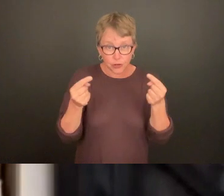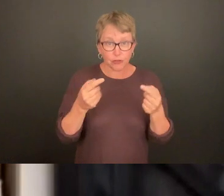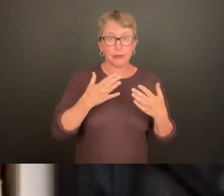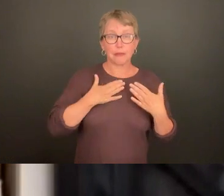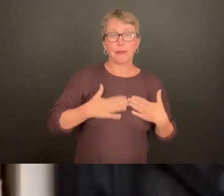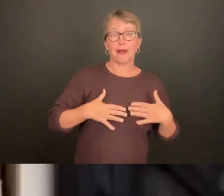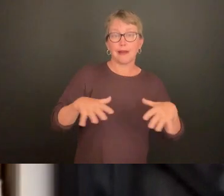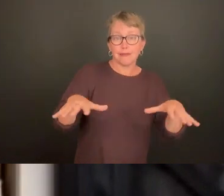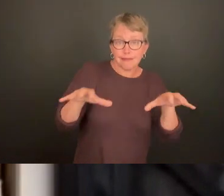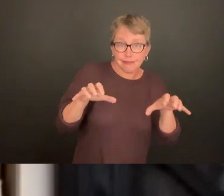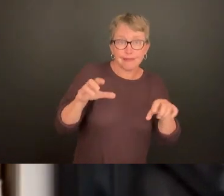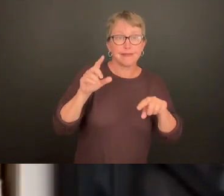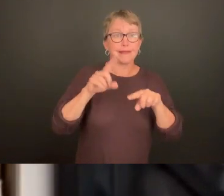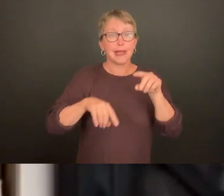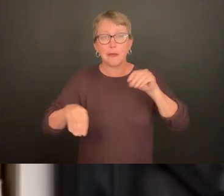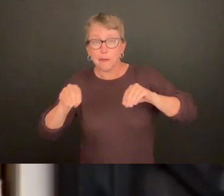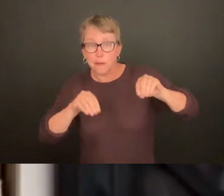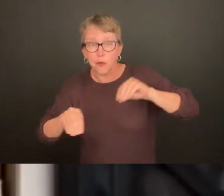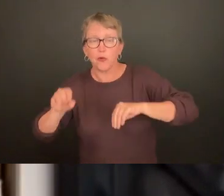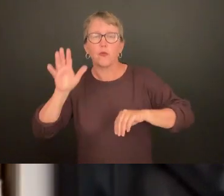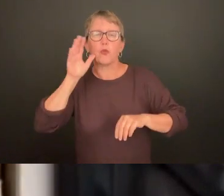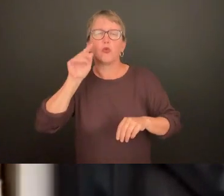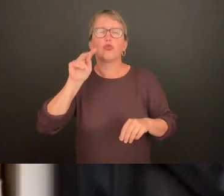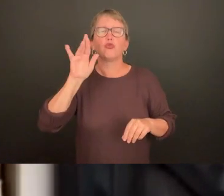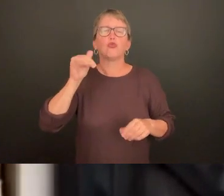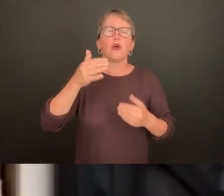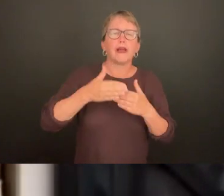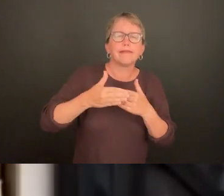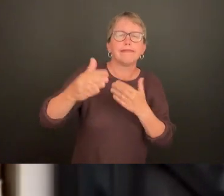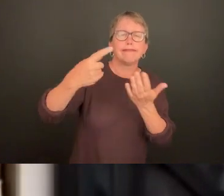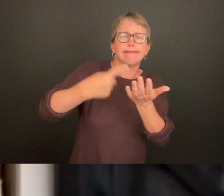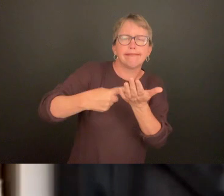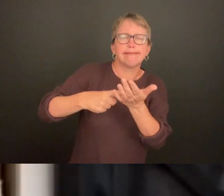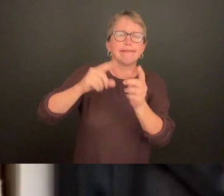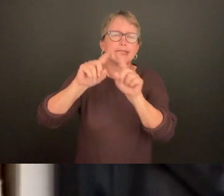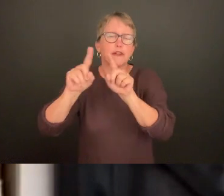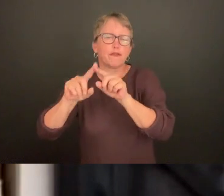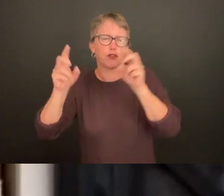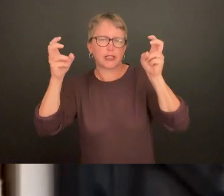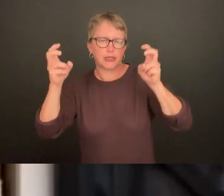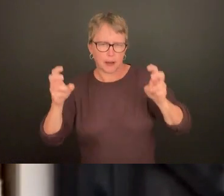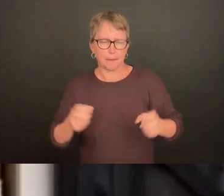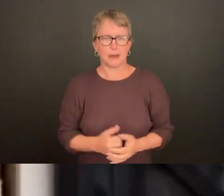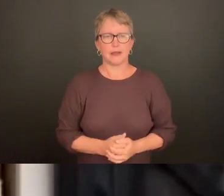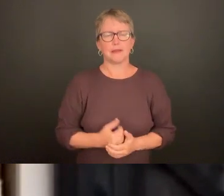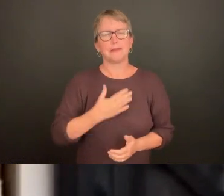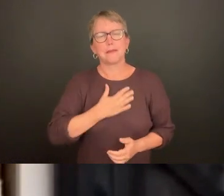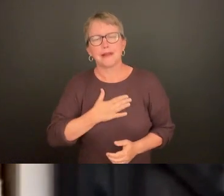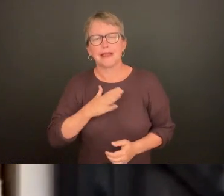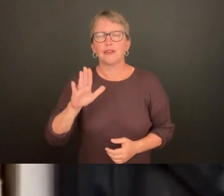topic, put your AirPods on and hearing devices on so that you can only hear